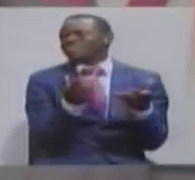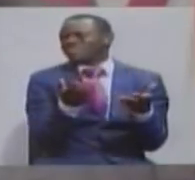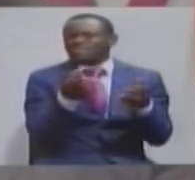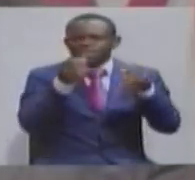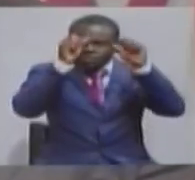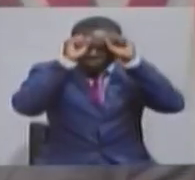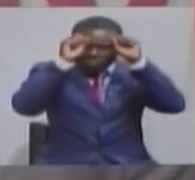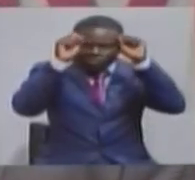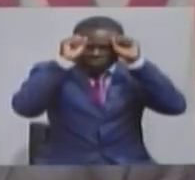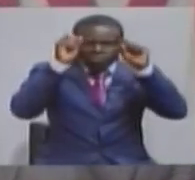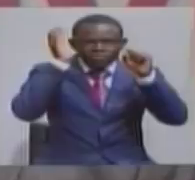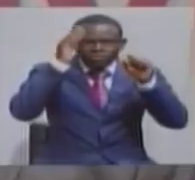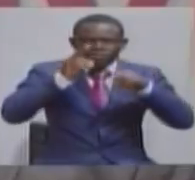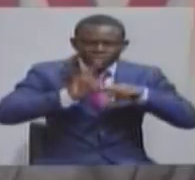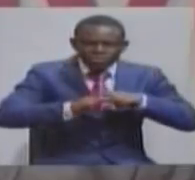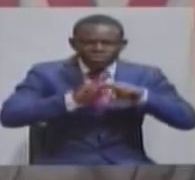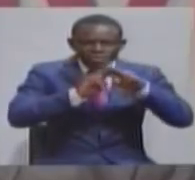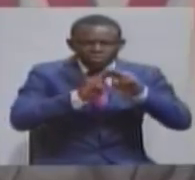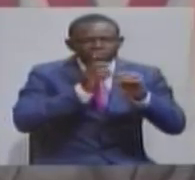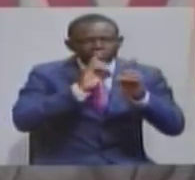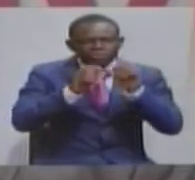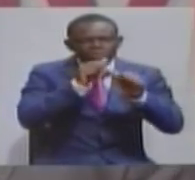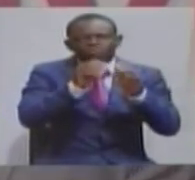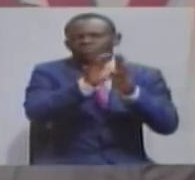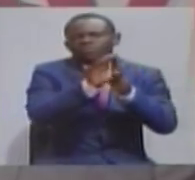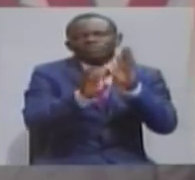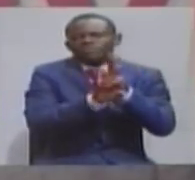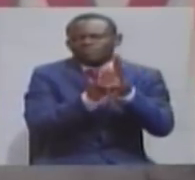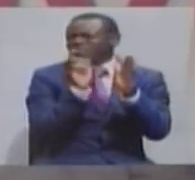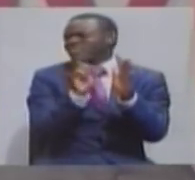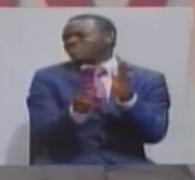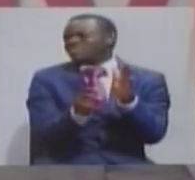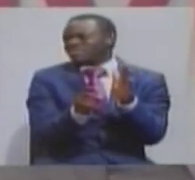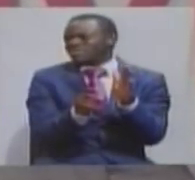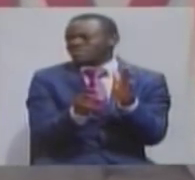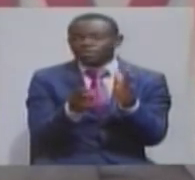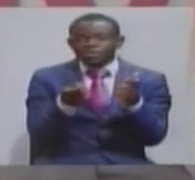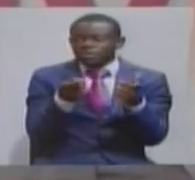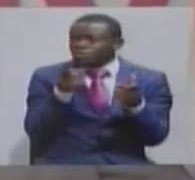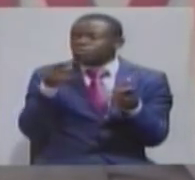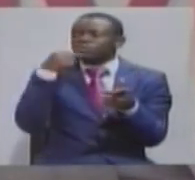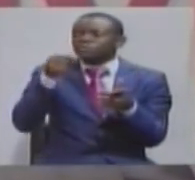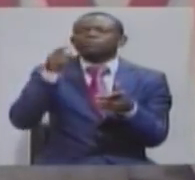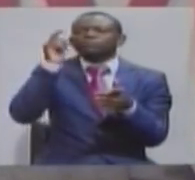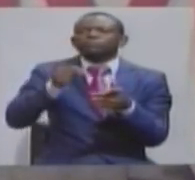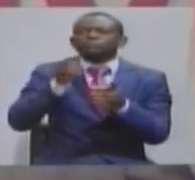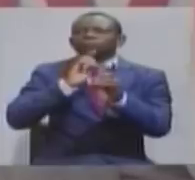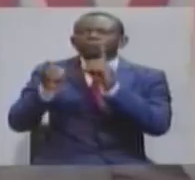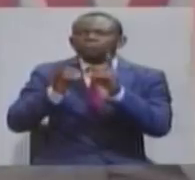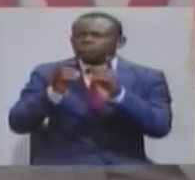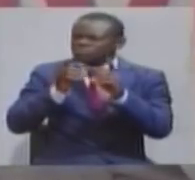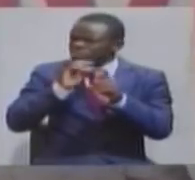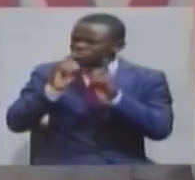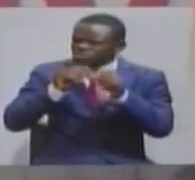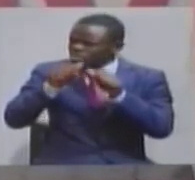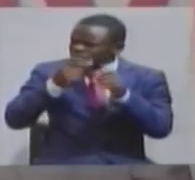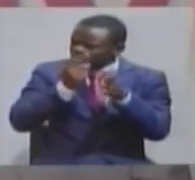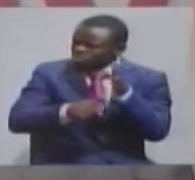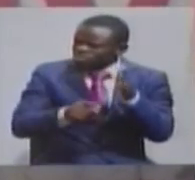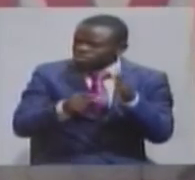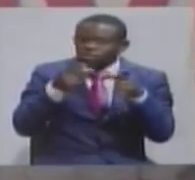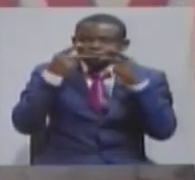What? To talk about what? About the Public Order Act? Yes. We received